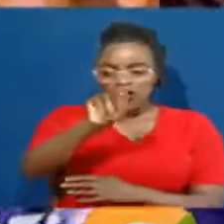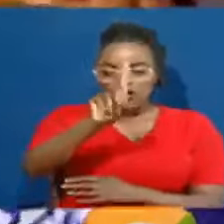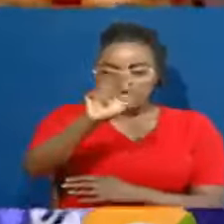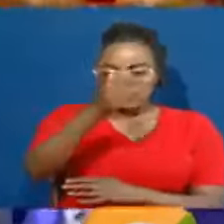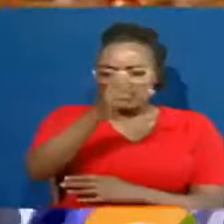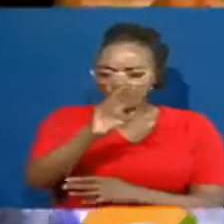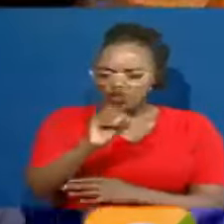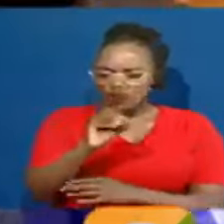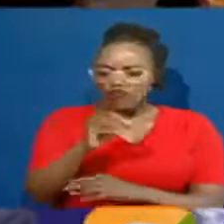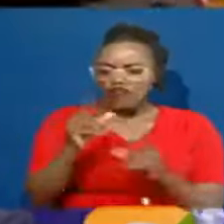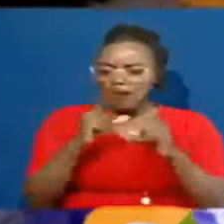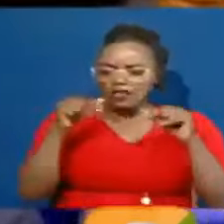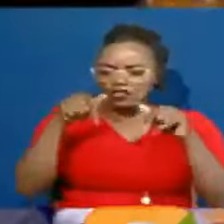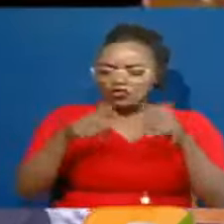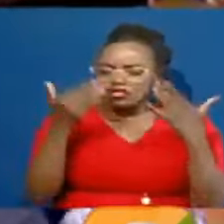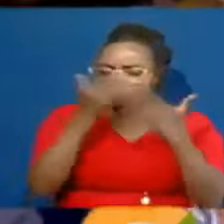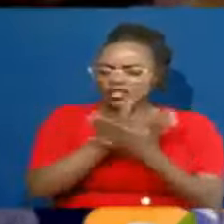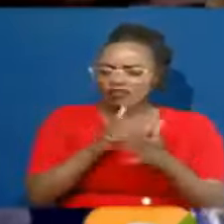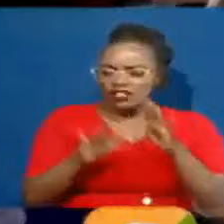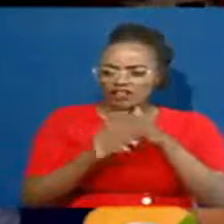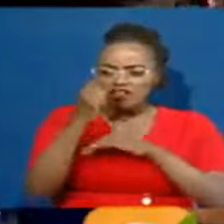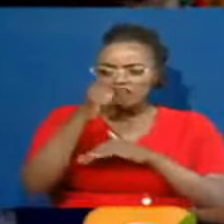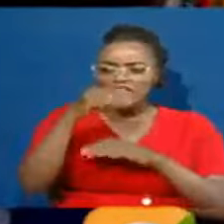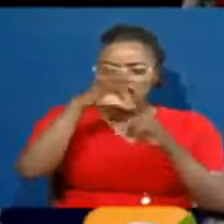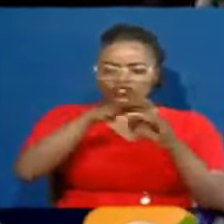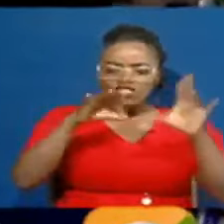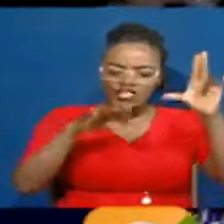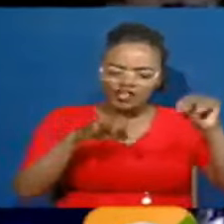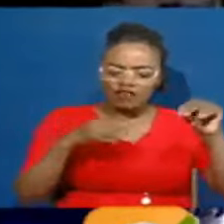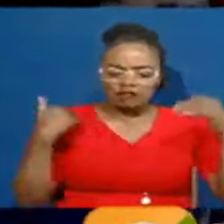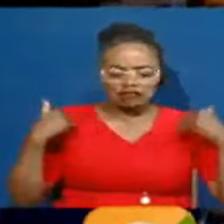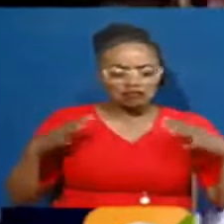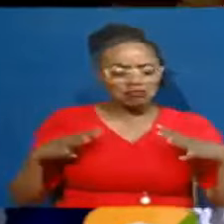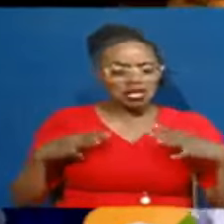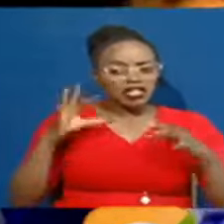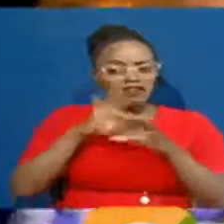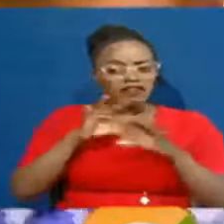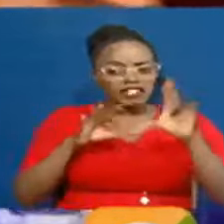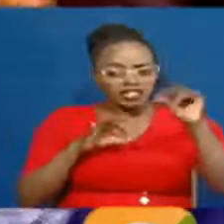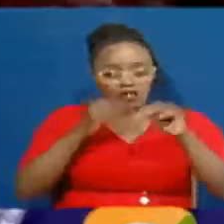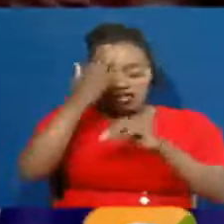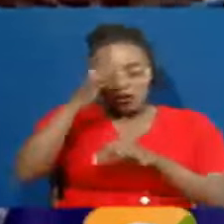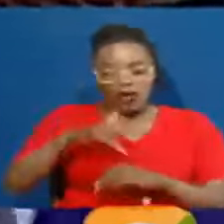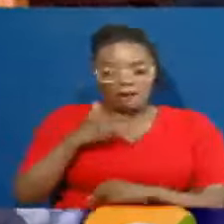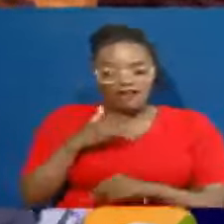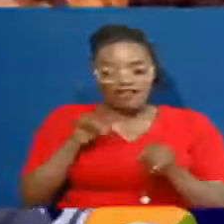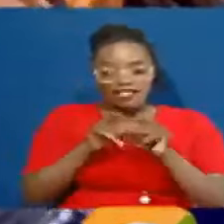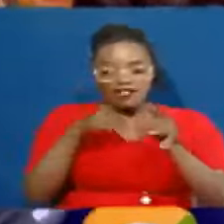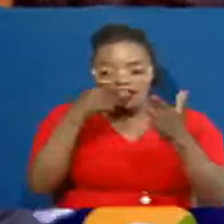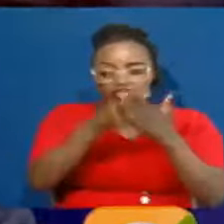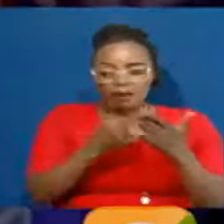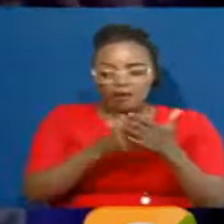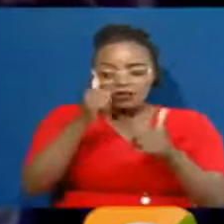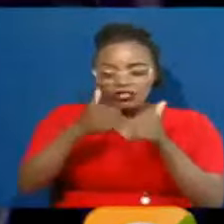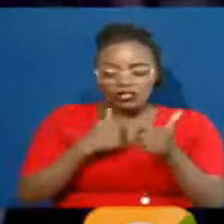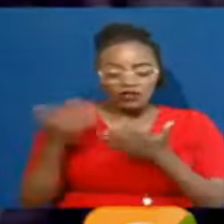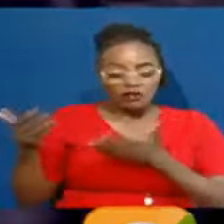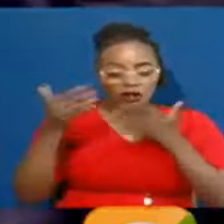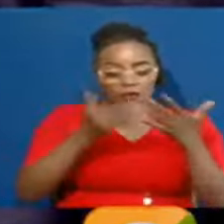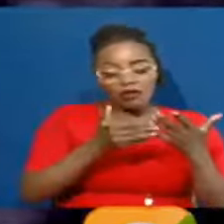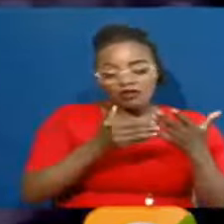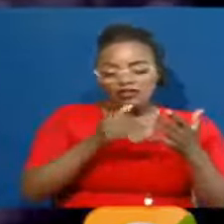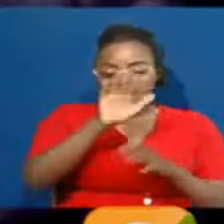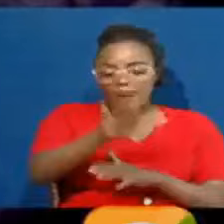what will be your message tonight to the Deputy President? And he has also voted. I proudly voted no, because I feel that the motion that was before the